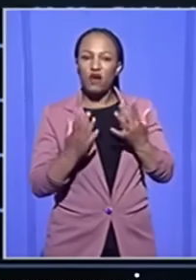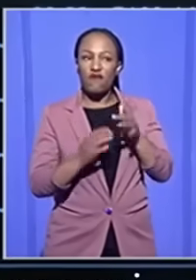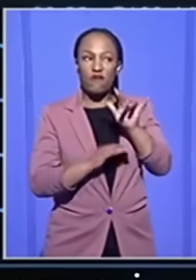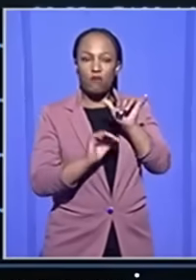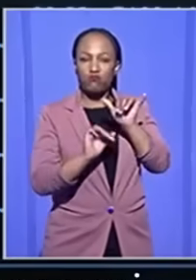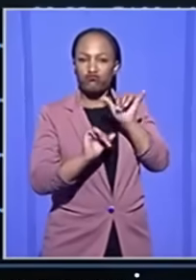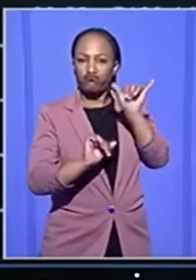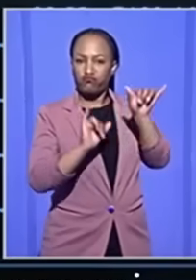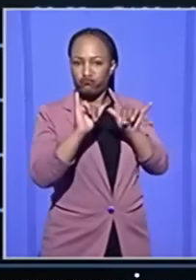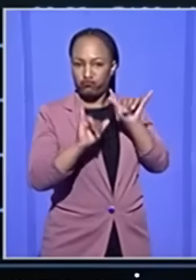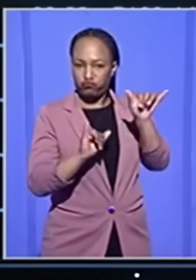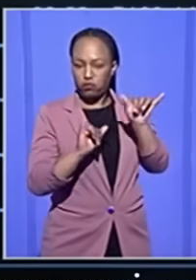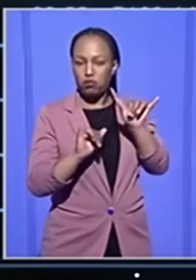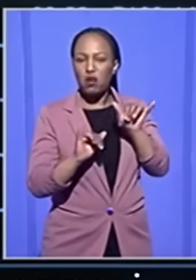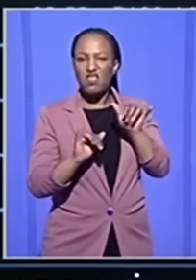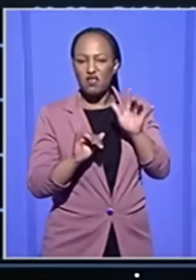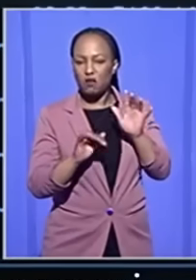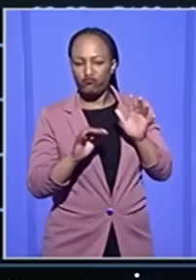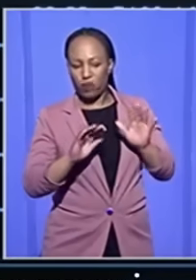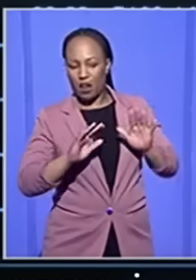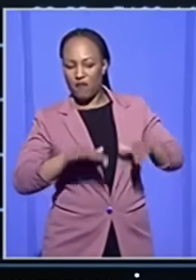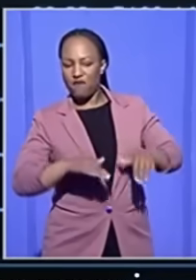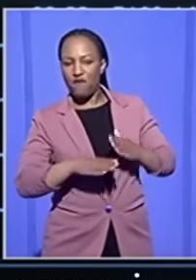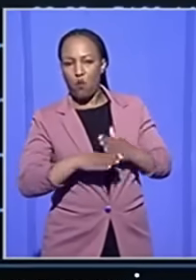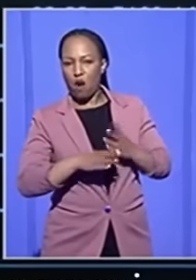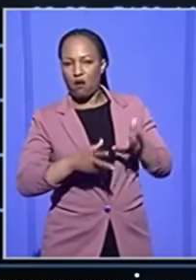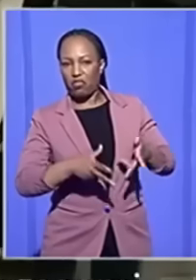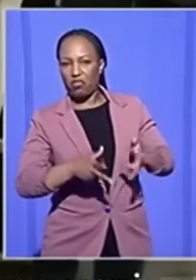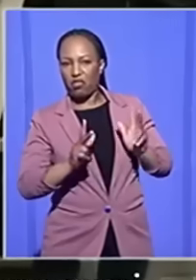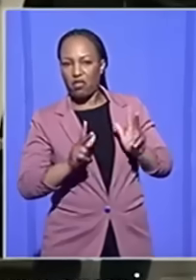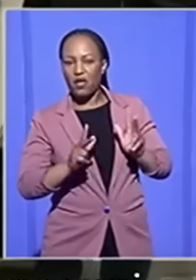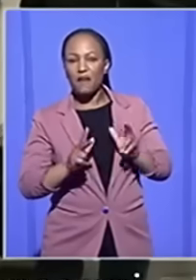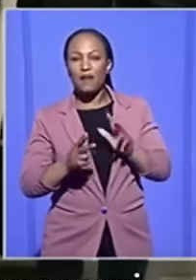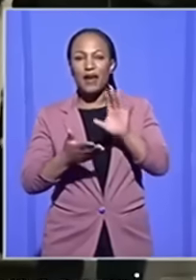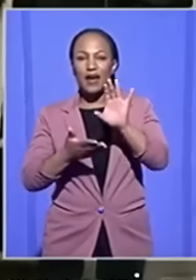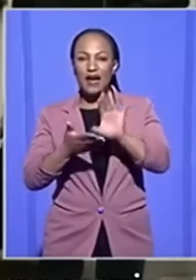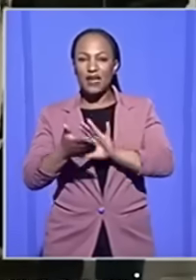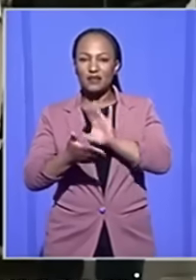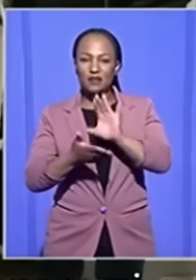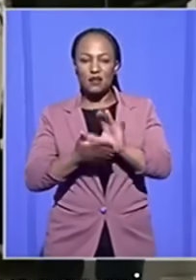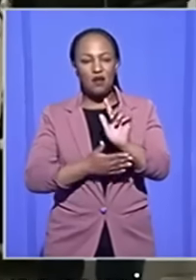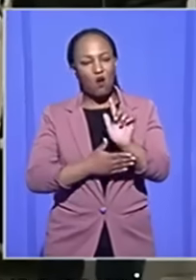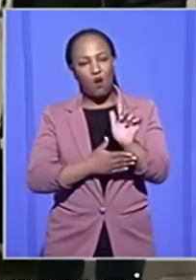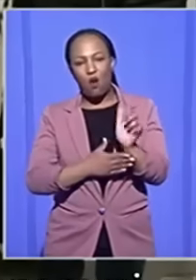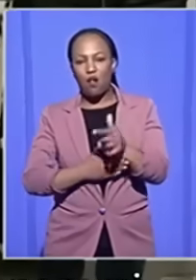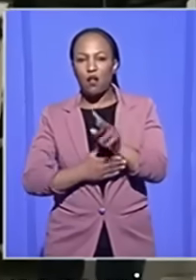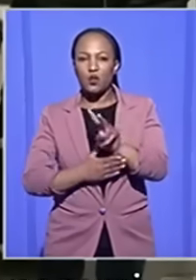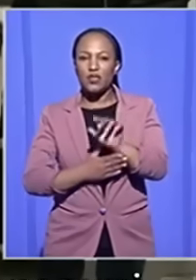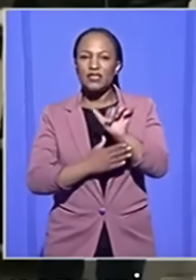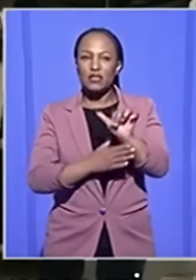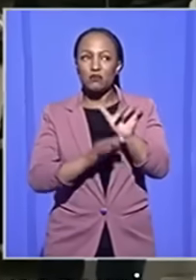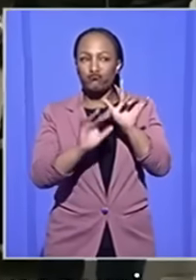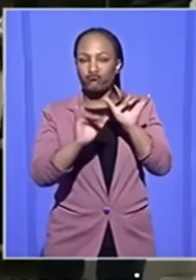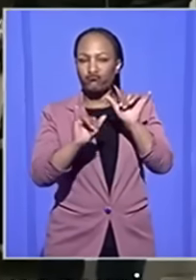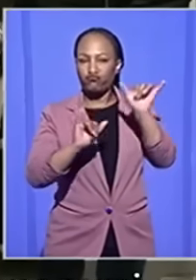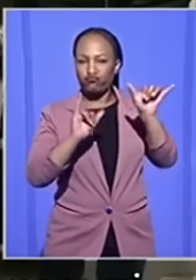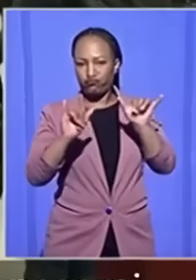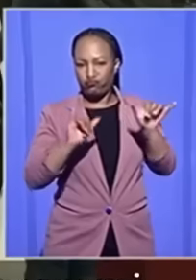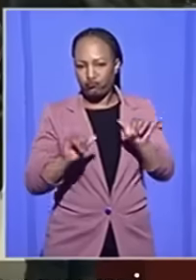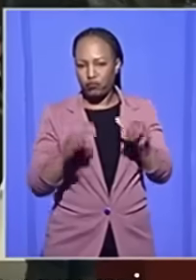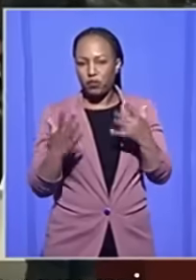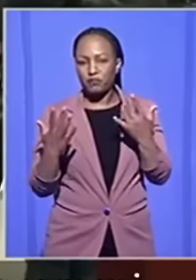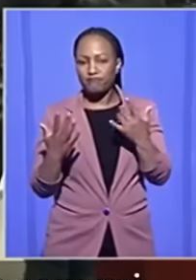ne ba ngala ditiro, mme seo sa baka gore go phimolwe metsamao ya difofane di le 26. Mokgatlho wa re o ne o tshwanetse